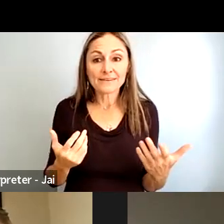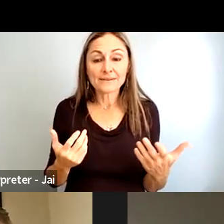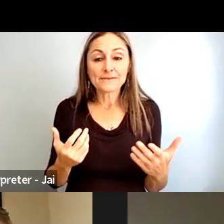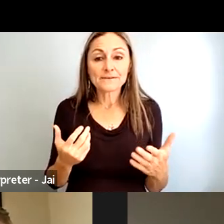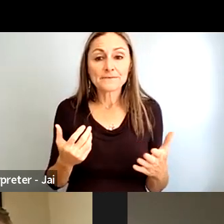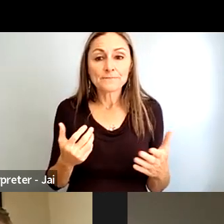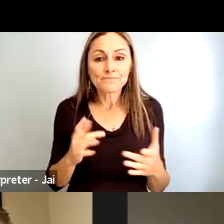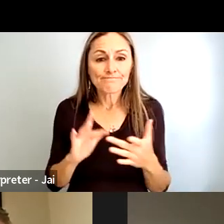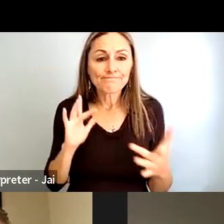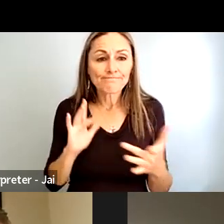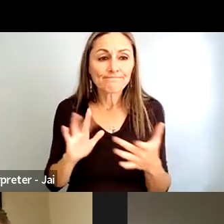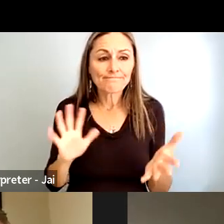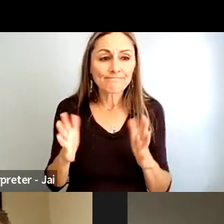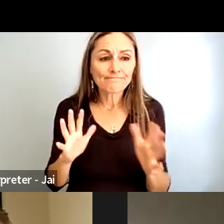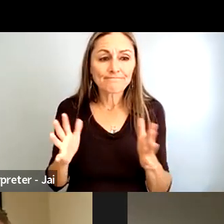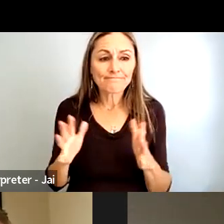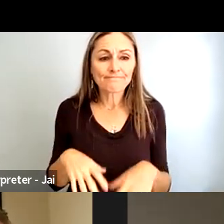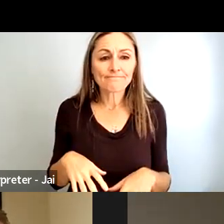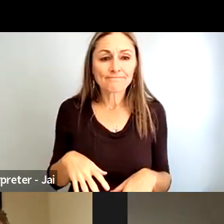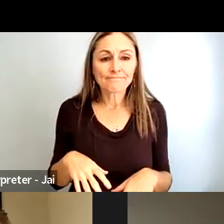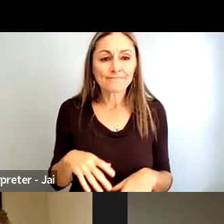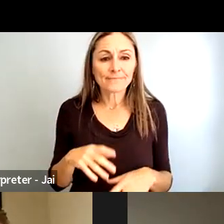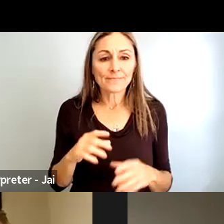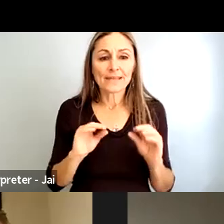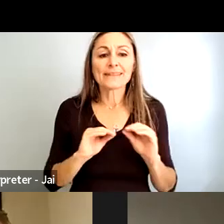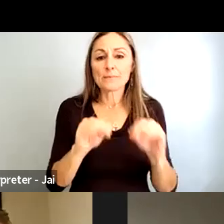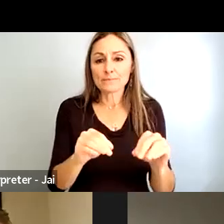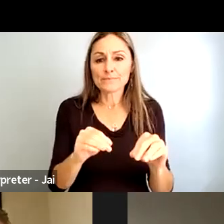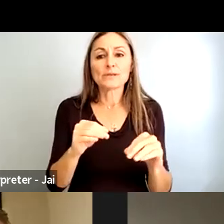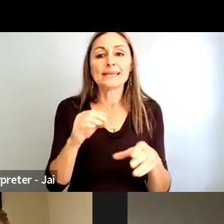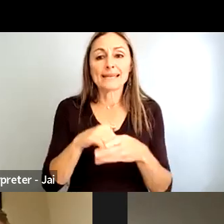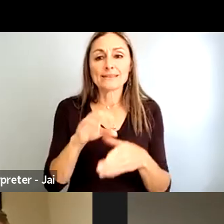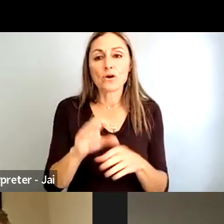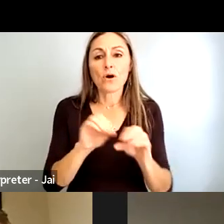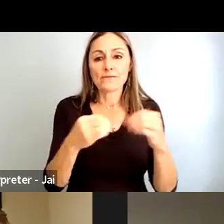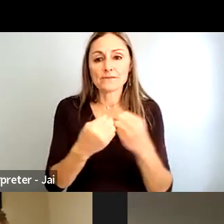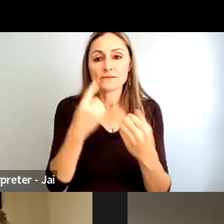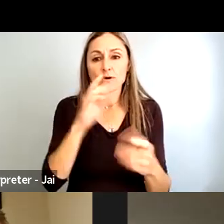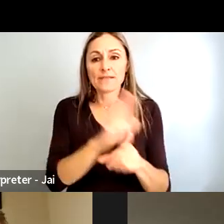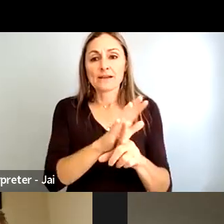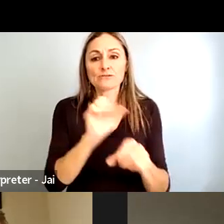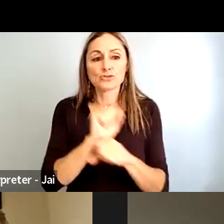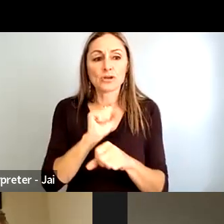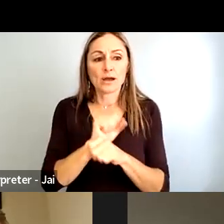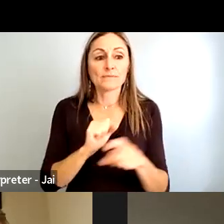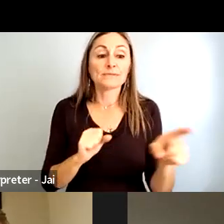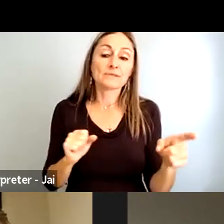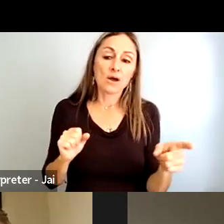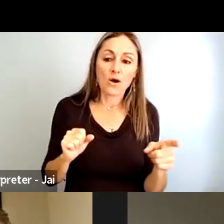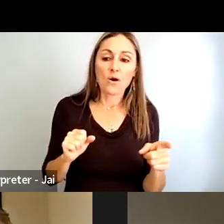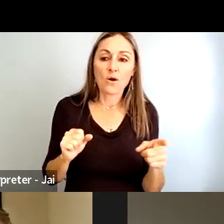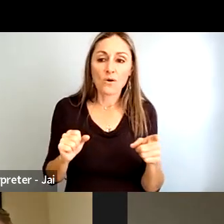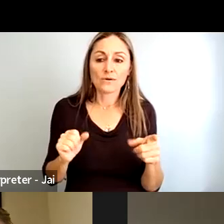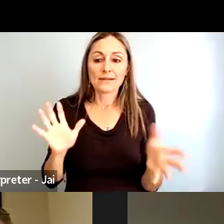and pick them? And then put it in their office for their job. Oh, yeah. So kind of like a